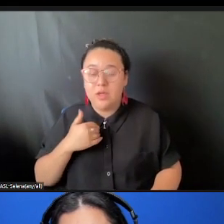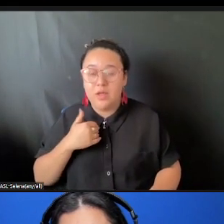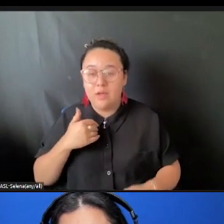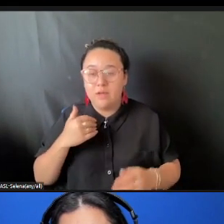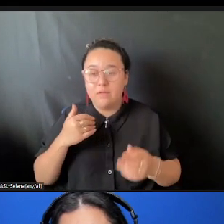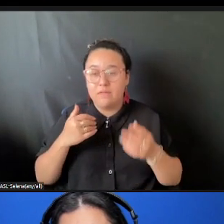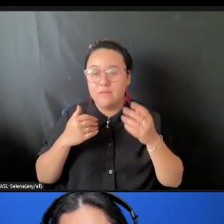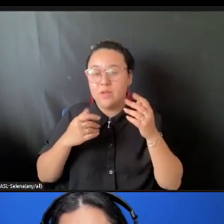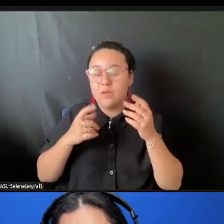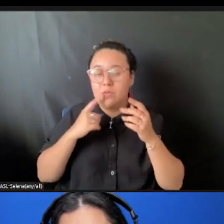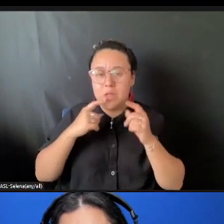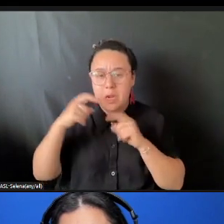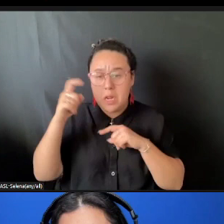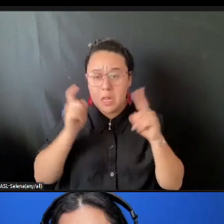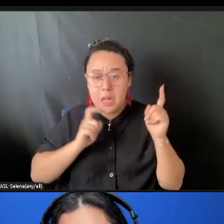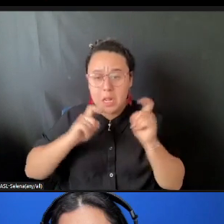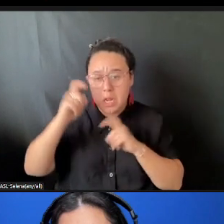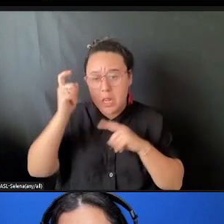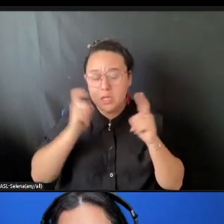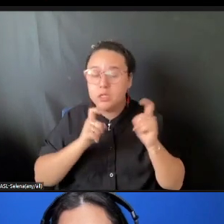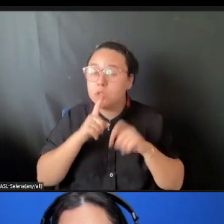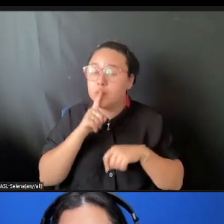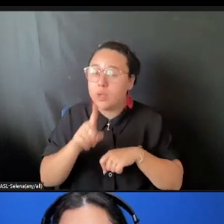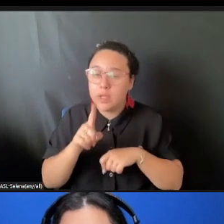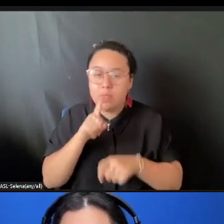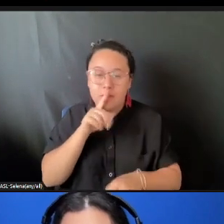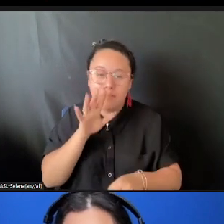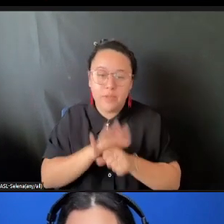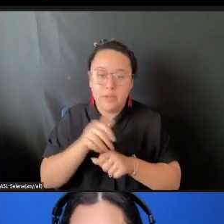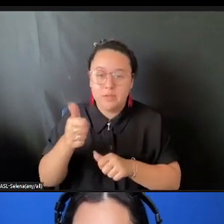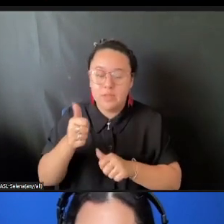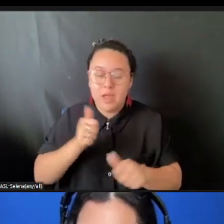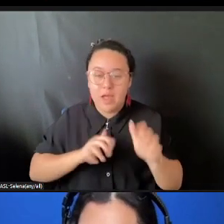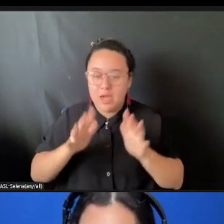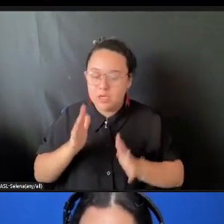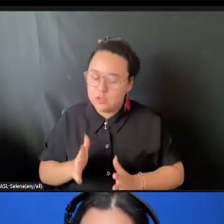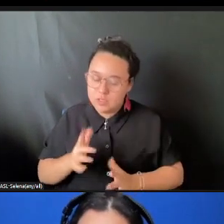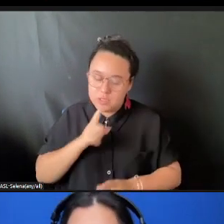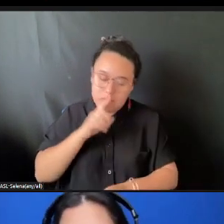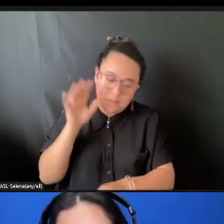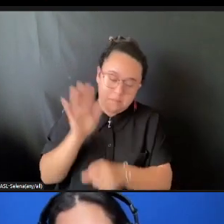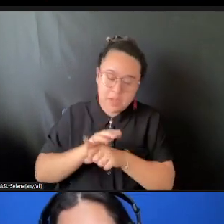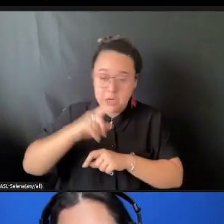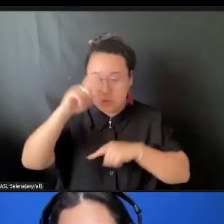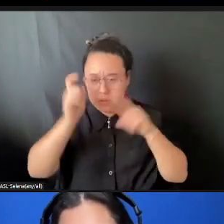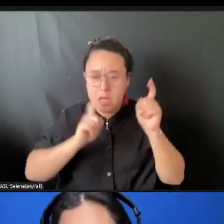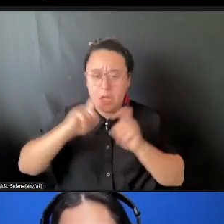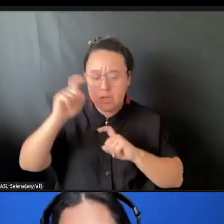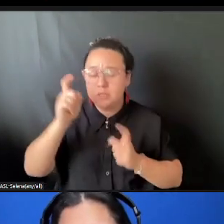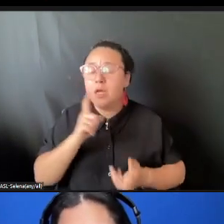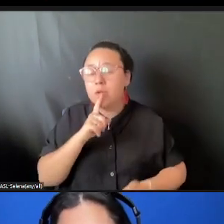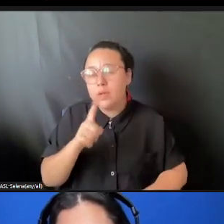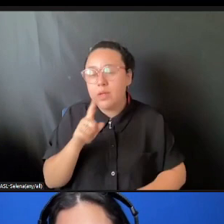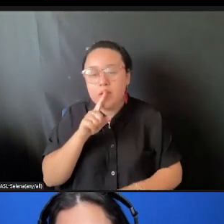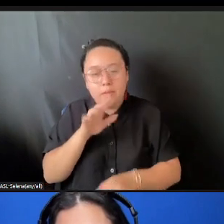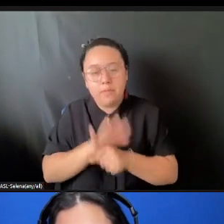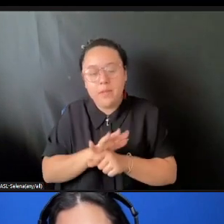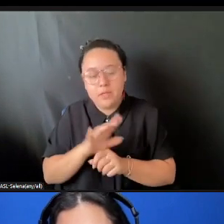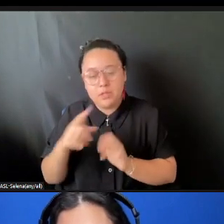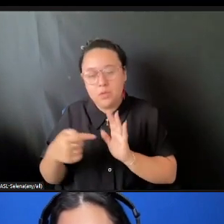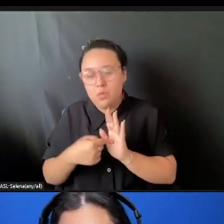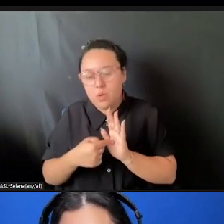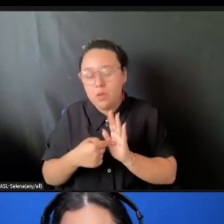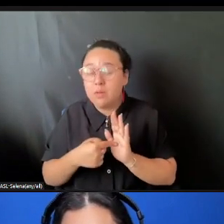rubber face, that, you know, she commits, like, that she was an actress who commits, which is so important, but also in this role,